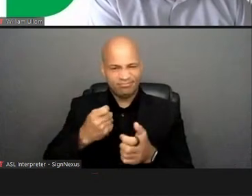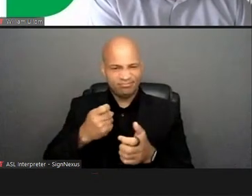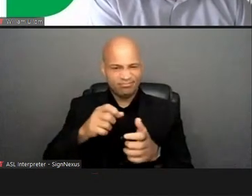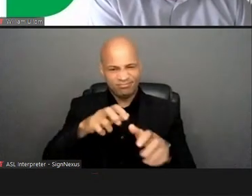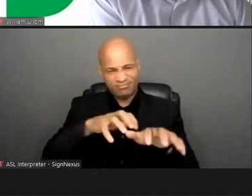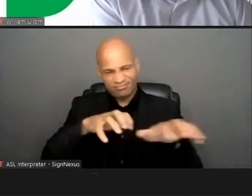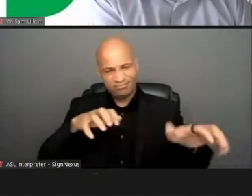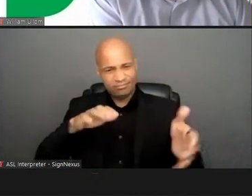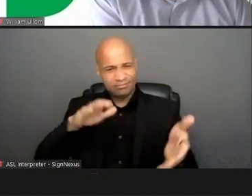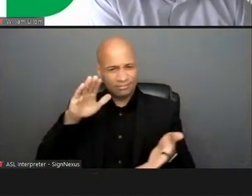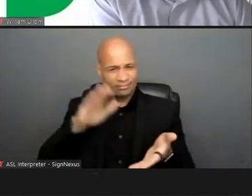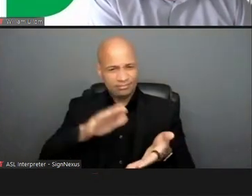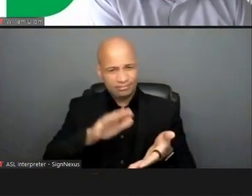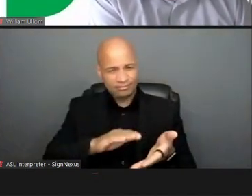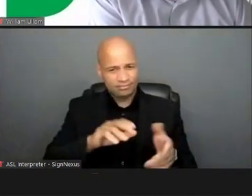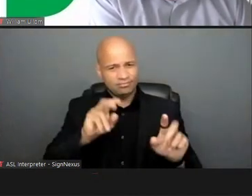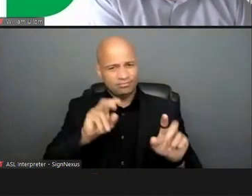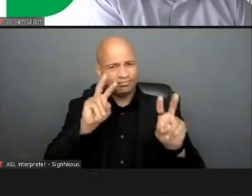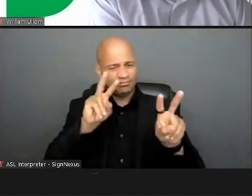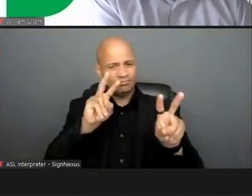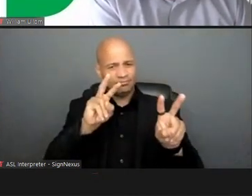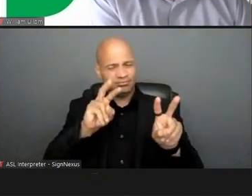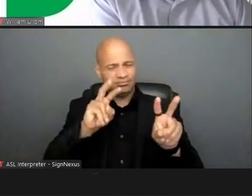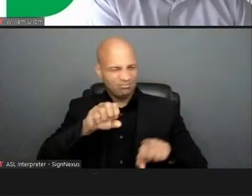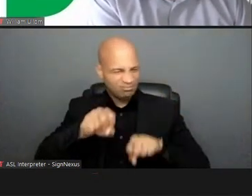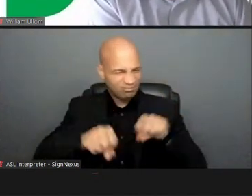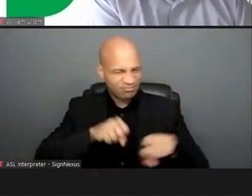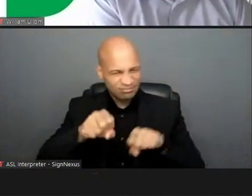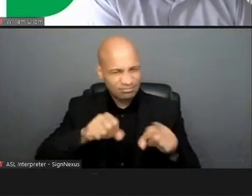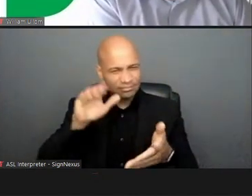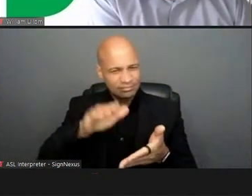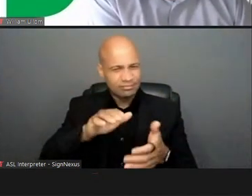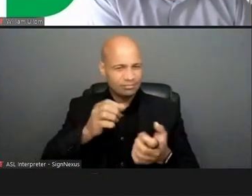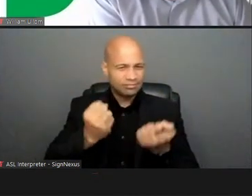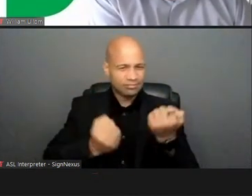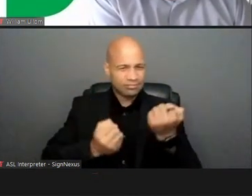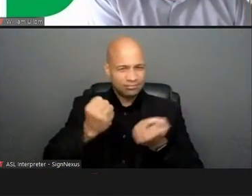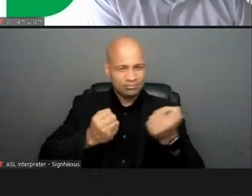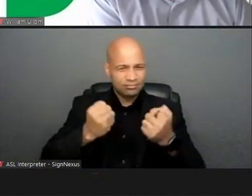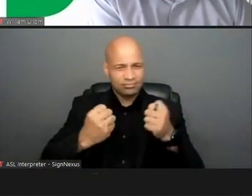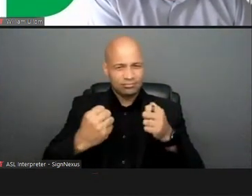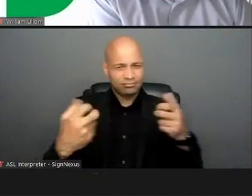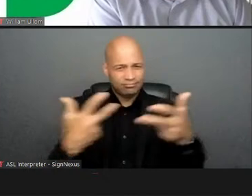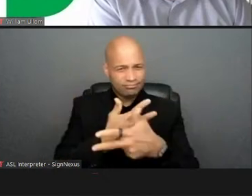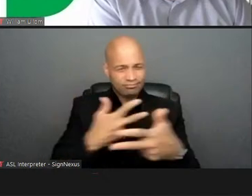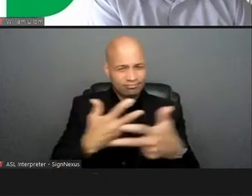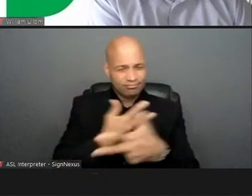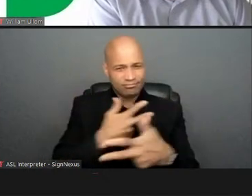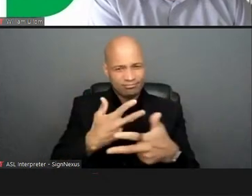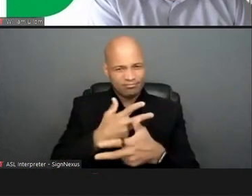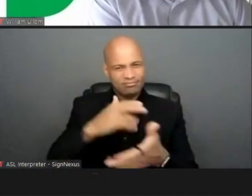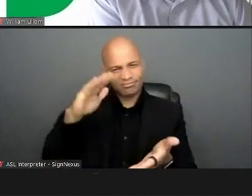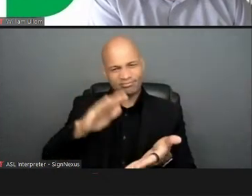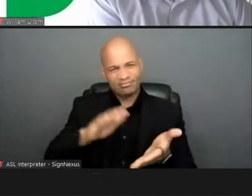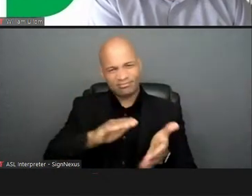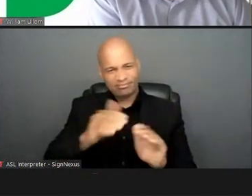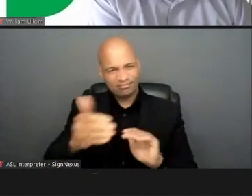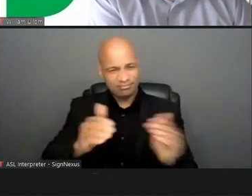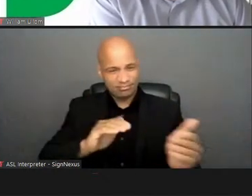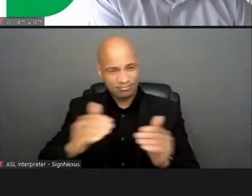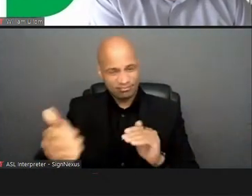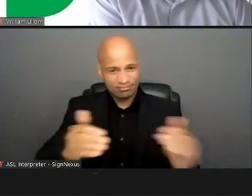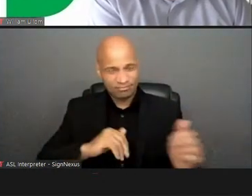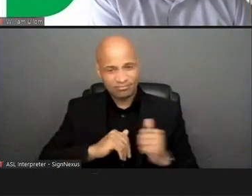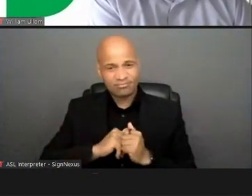experiencing a city with safer streets for cyclists and pedestrians and fewer traffic deaths I implore you to implement congestion